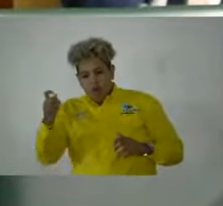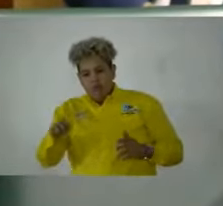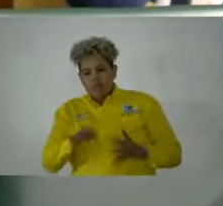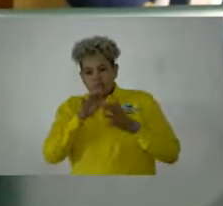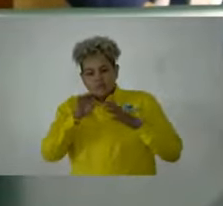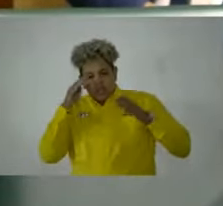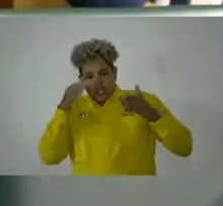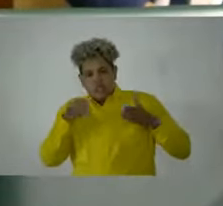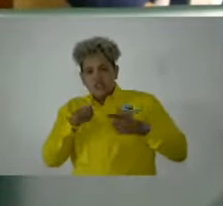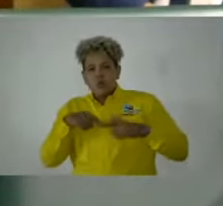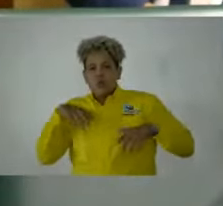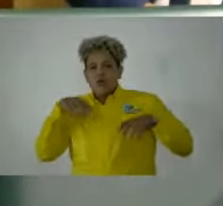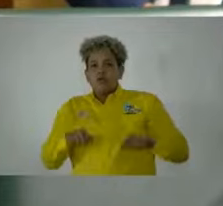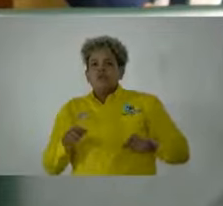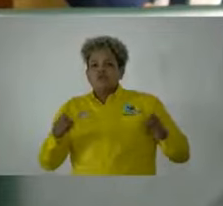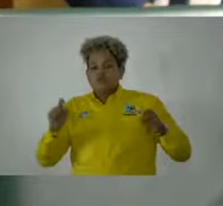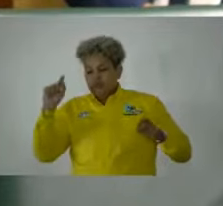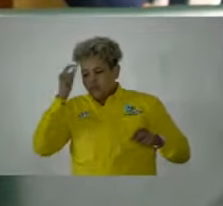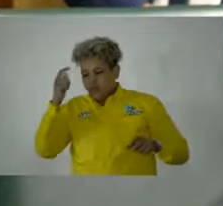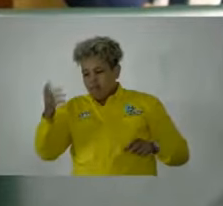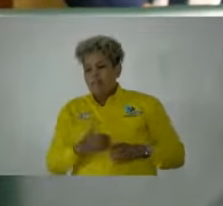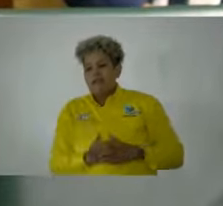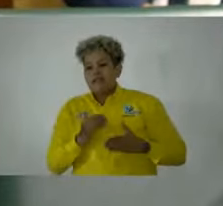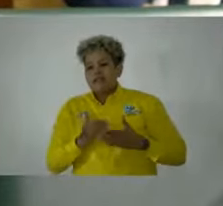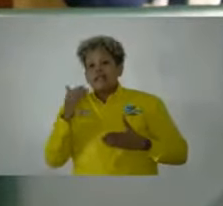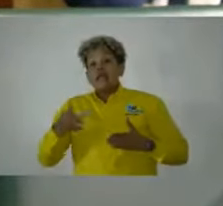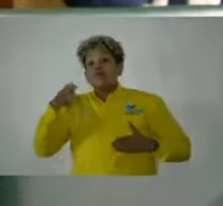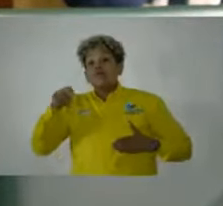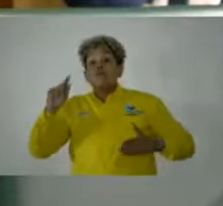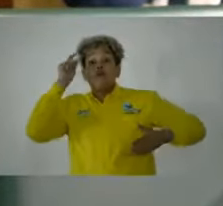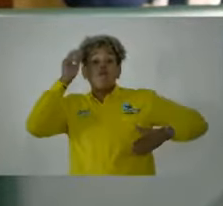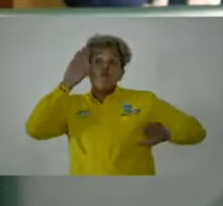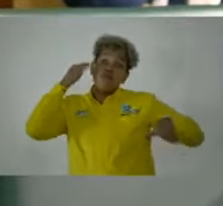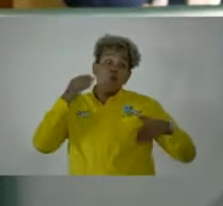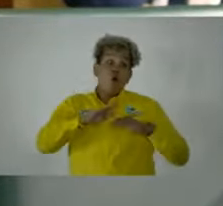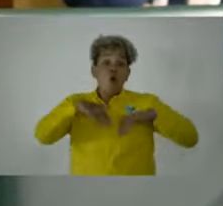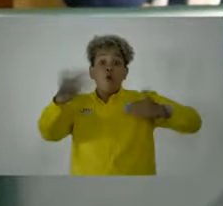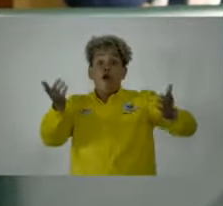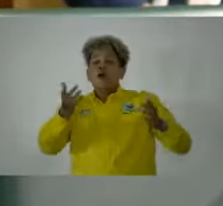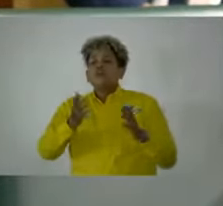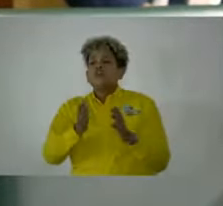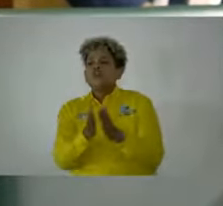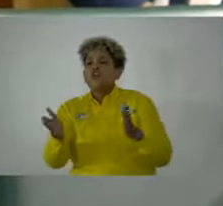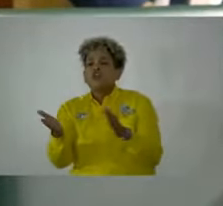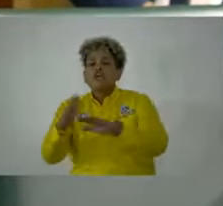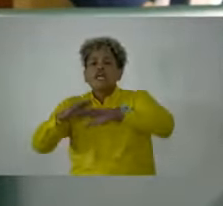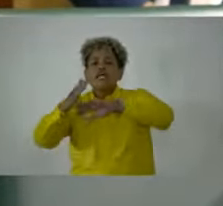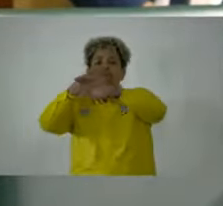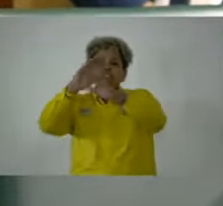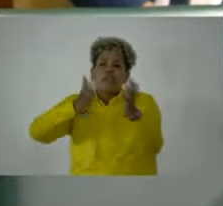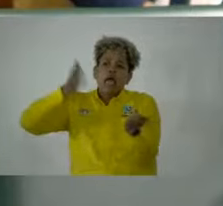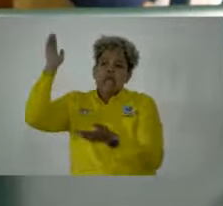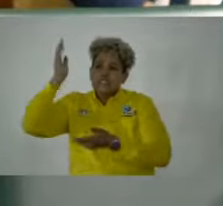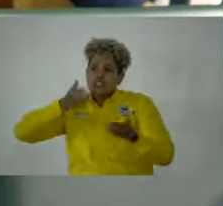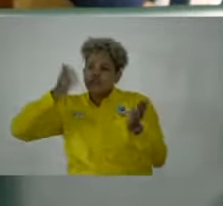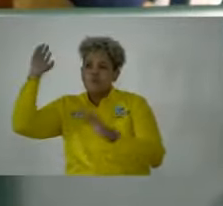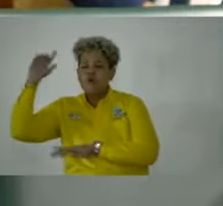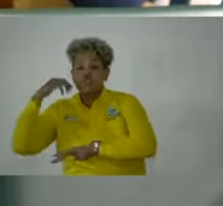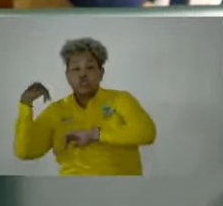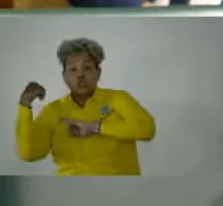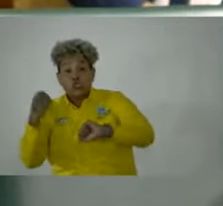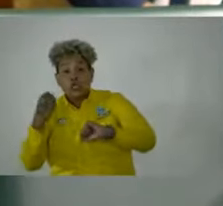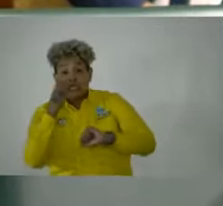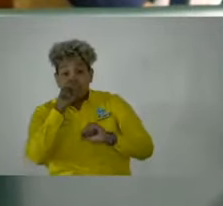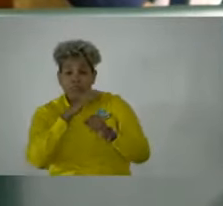special attention when we form government. The next PNP government will be focused on genuinely increasing exports, strengthening